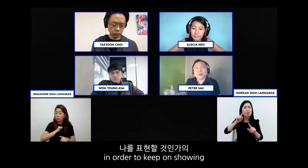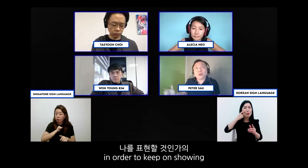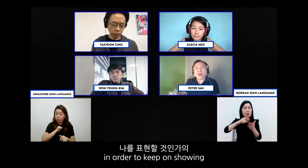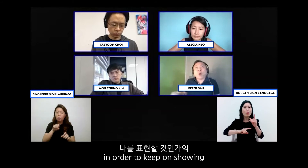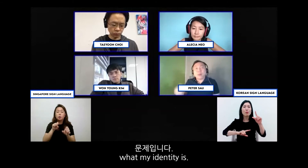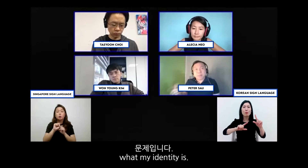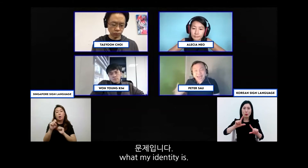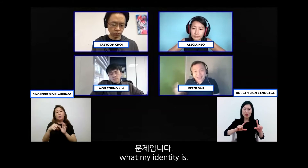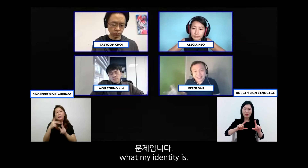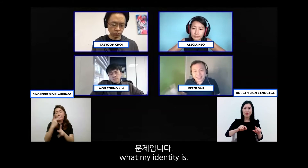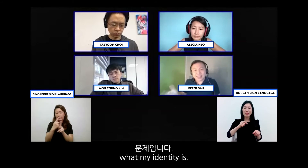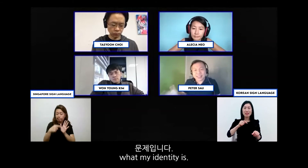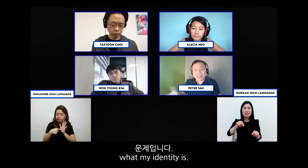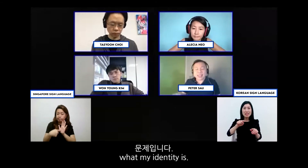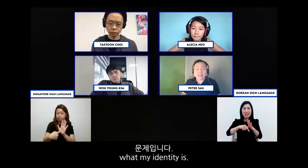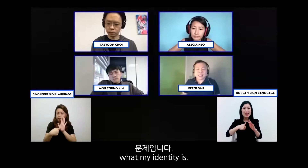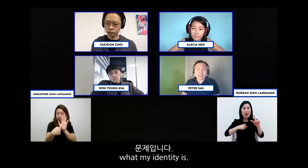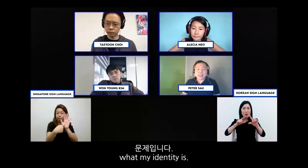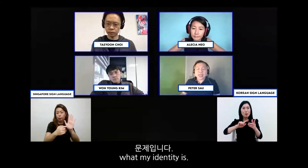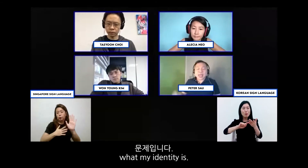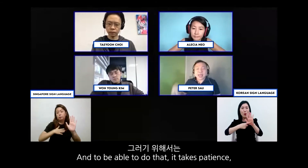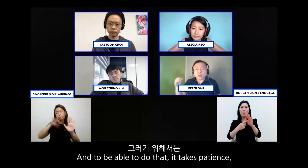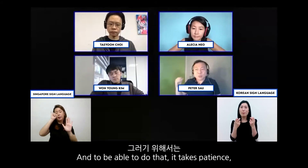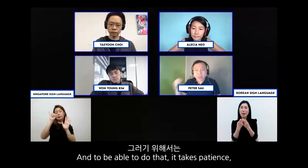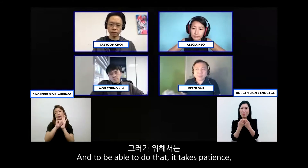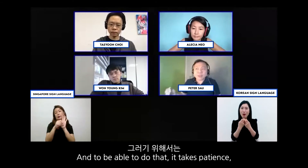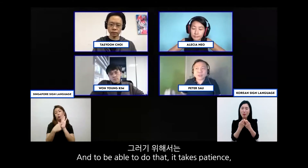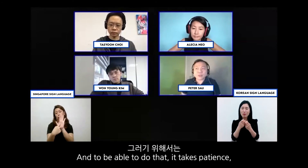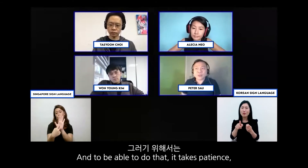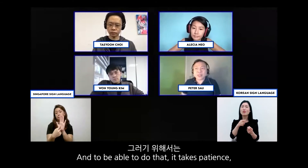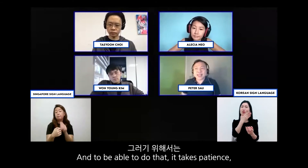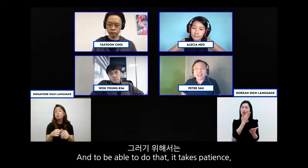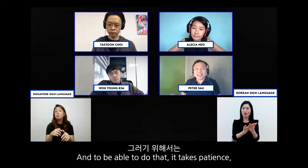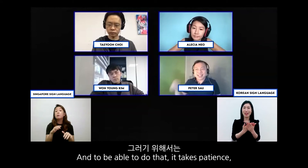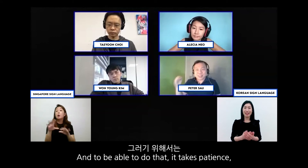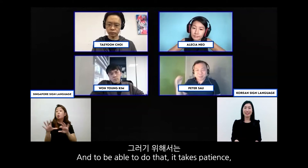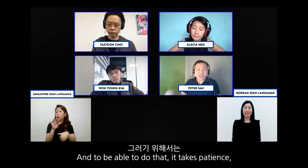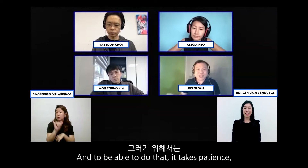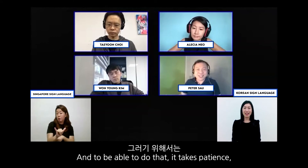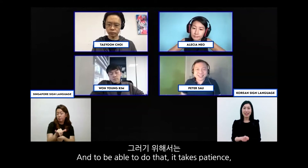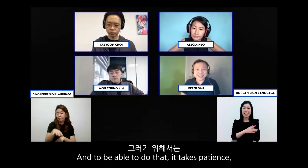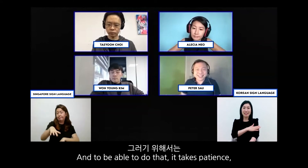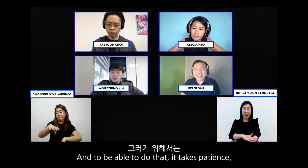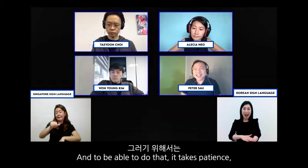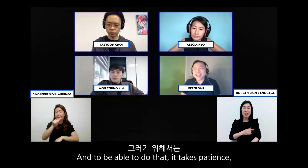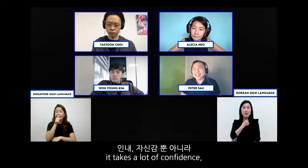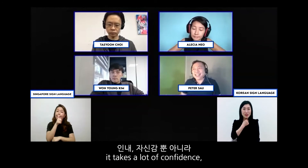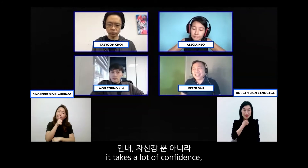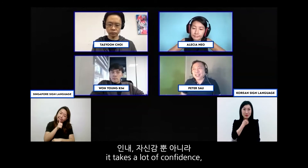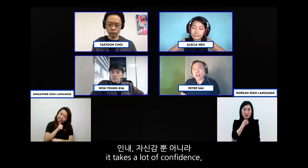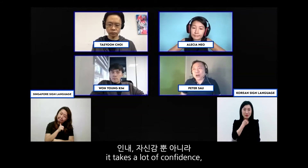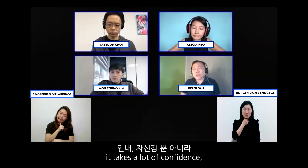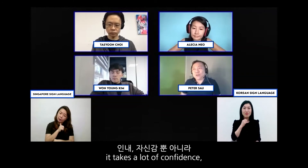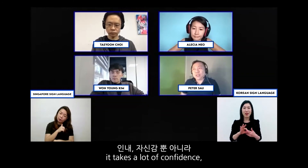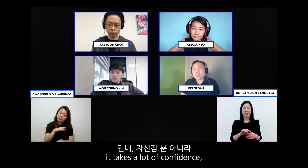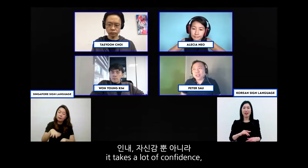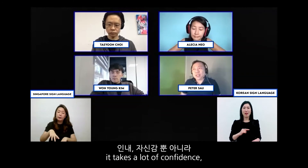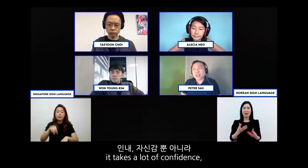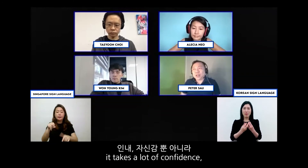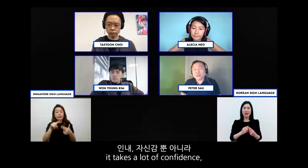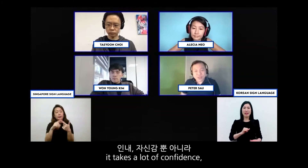on showing what my identity is. And to be able to do that, it takes patience. It takes a lot